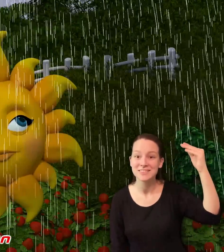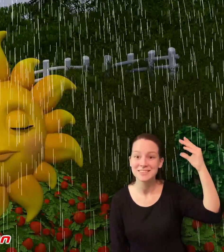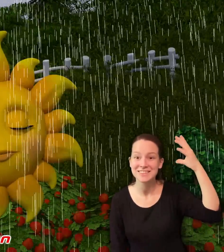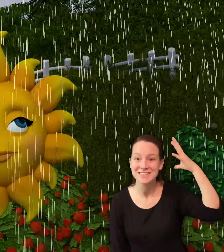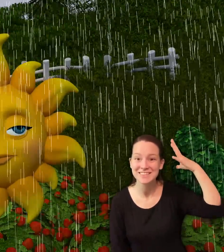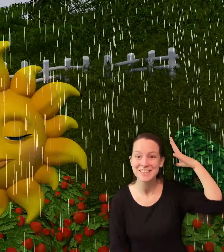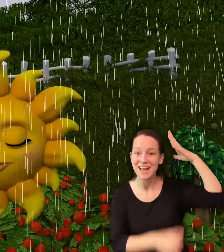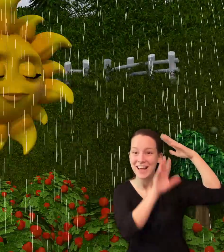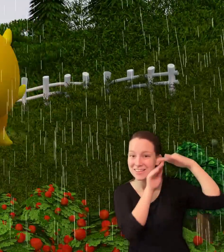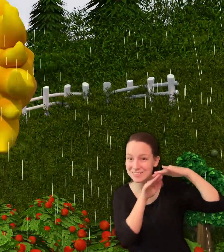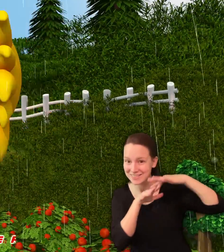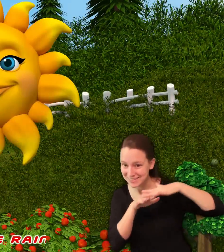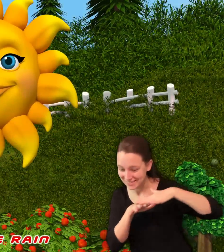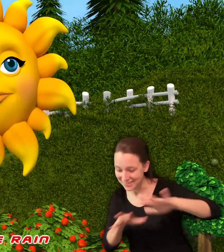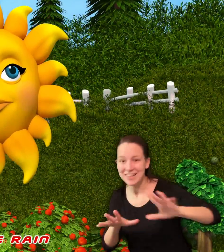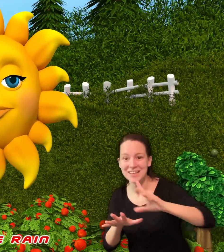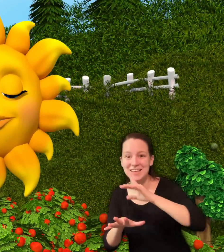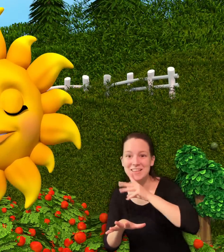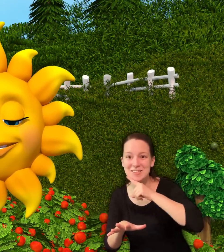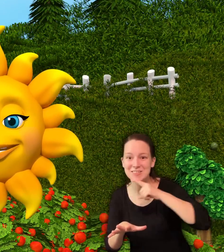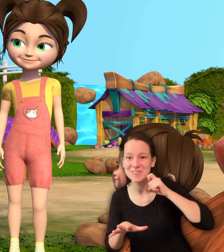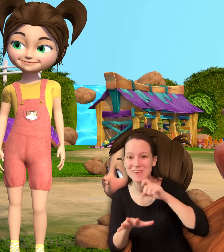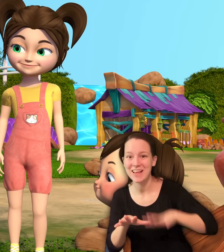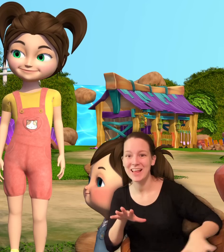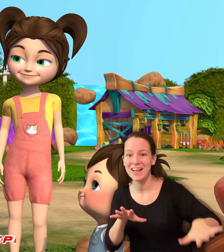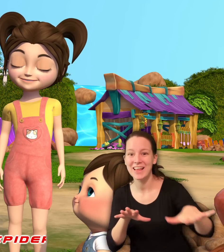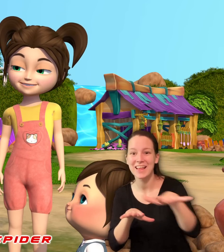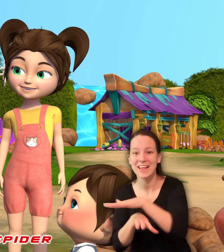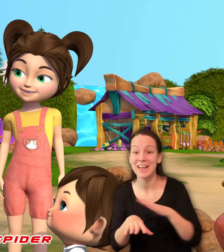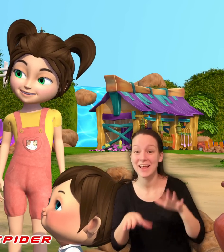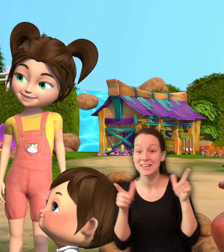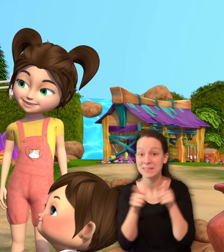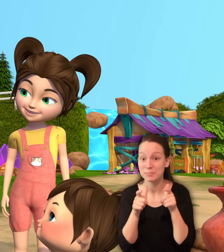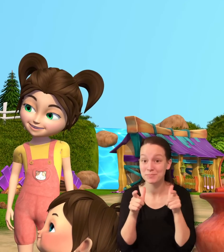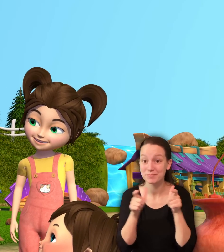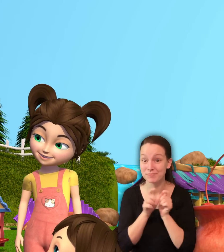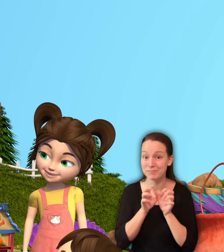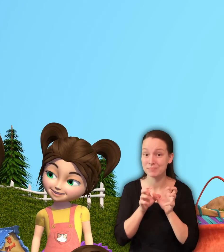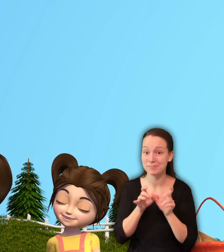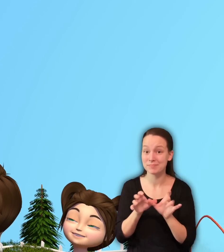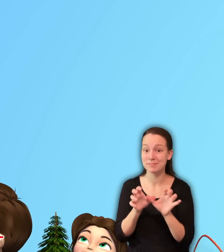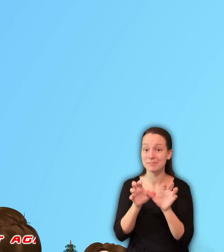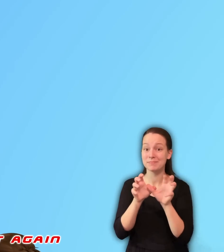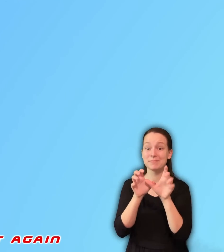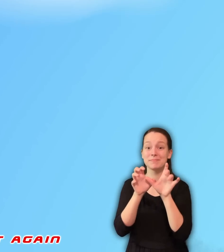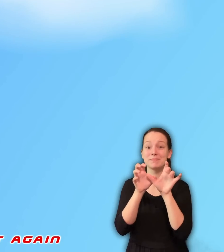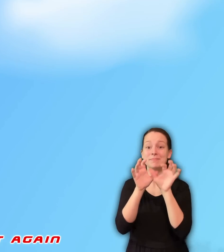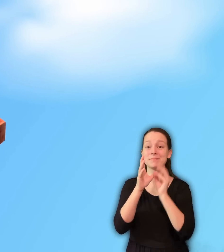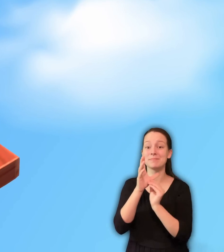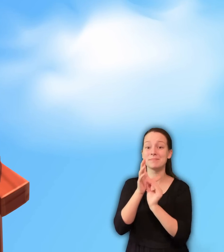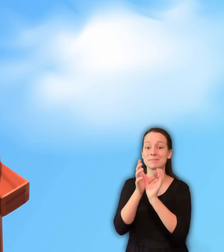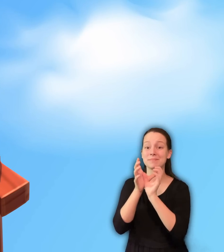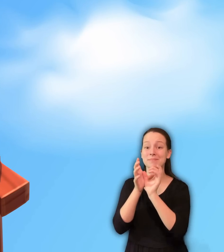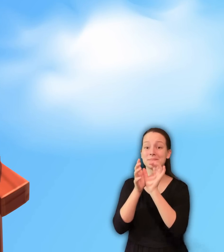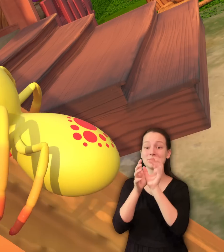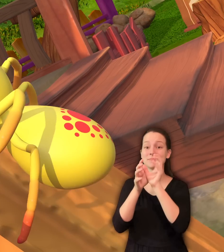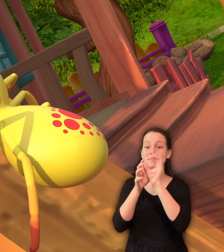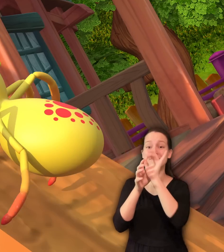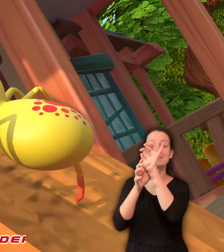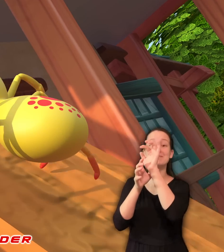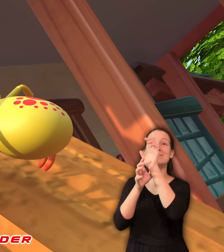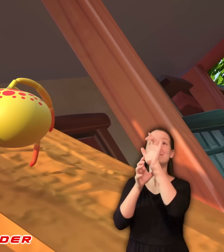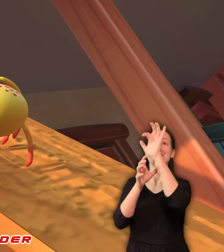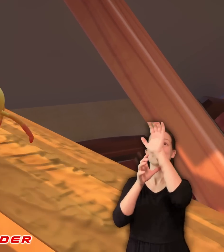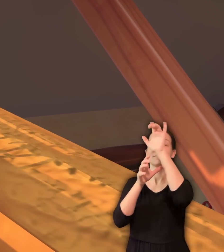came the sun and dried up all the rain. And the Incy Wincy Spider climbed up the spout again. The